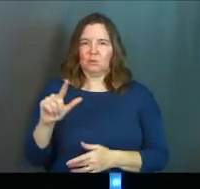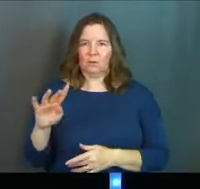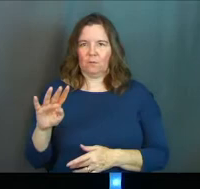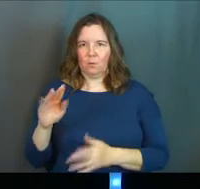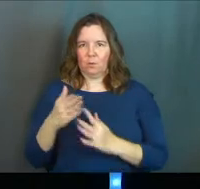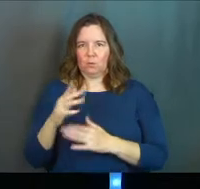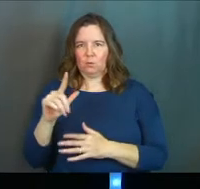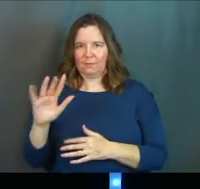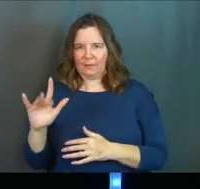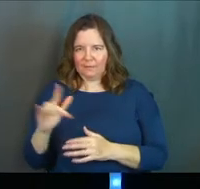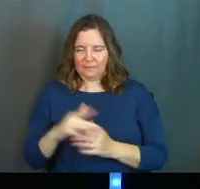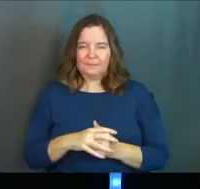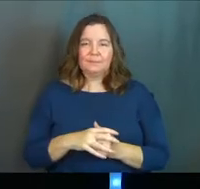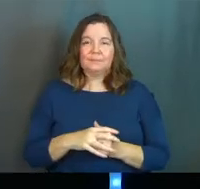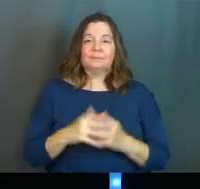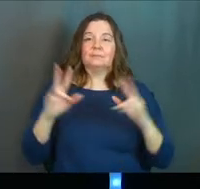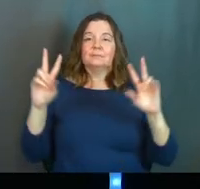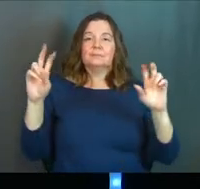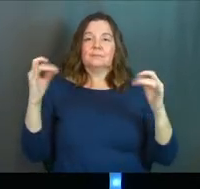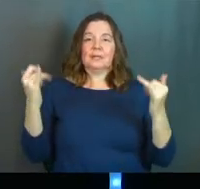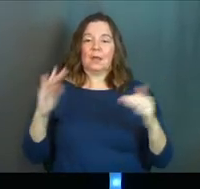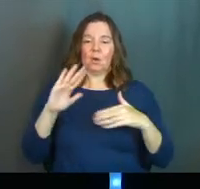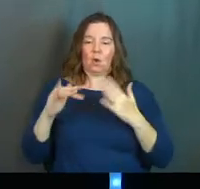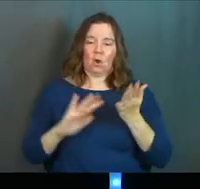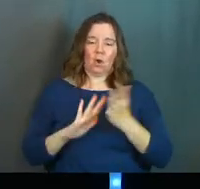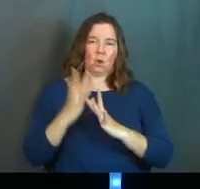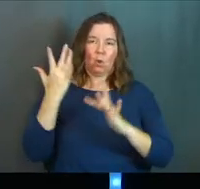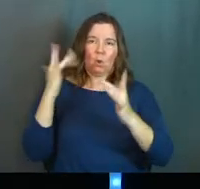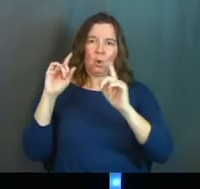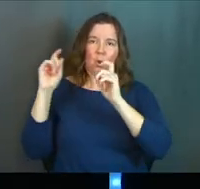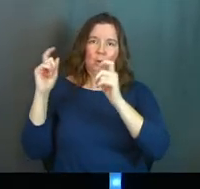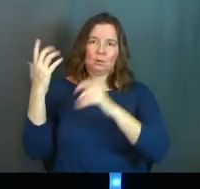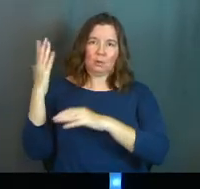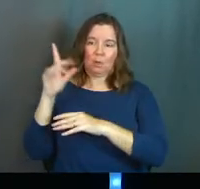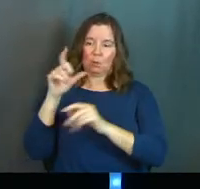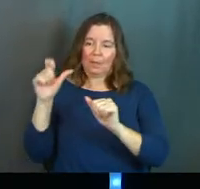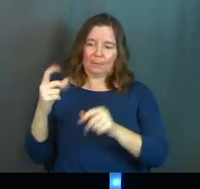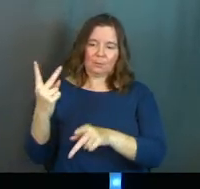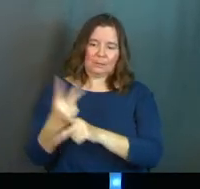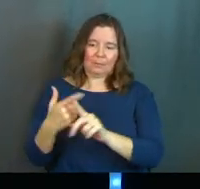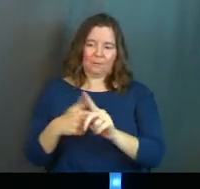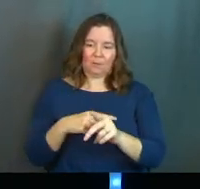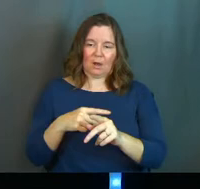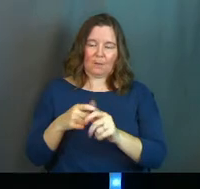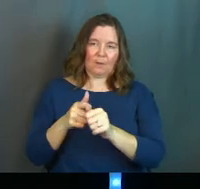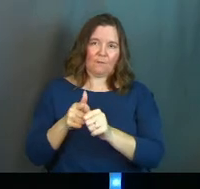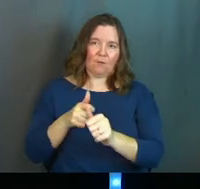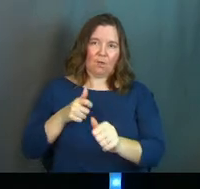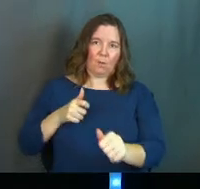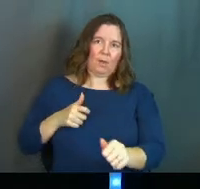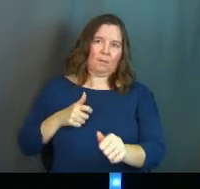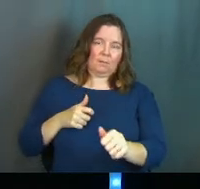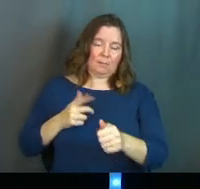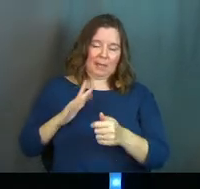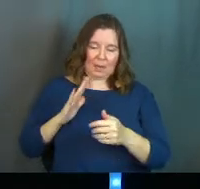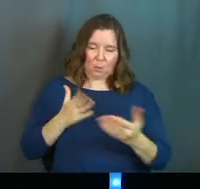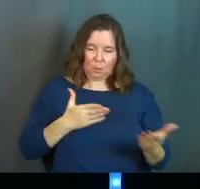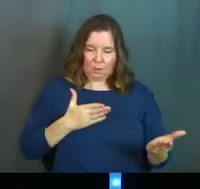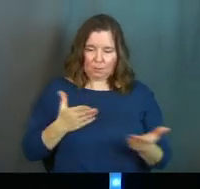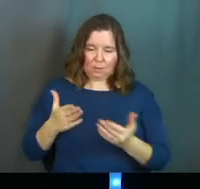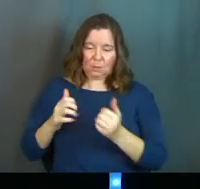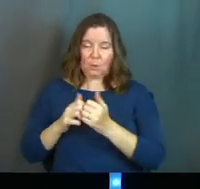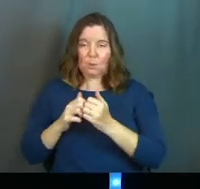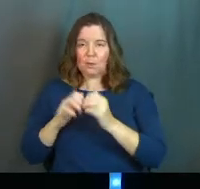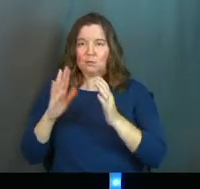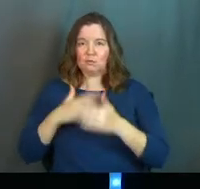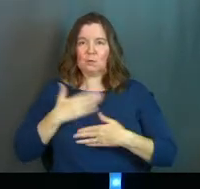Jude 24 through 25. Now all glory to God, he says, who is able to keep you from falling away and will bring you